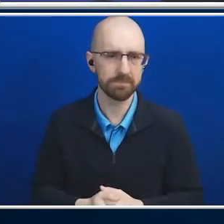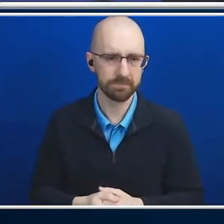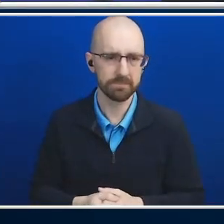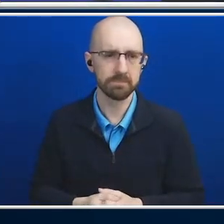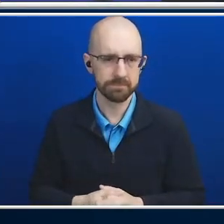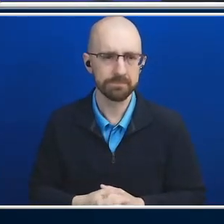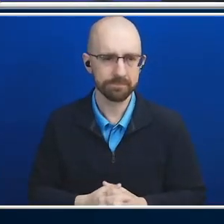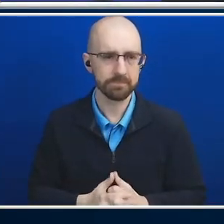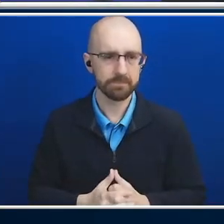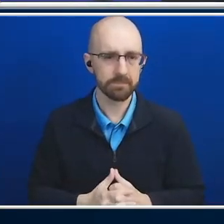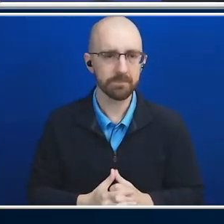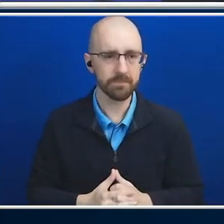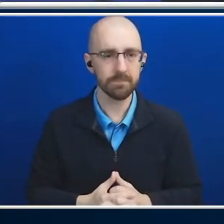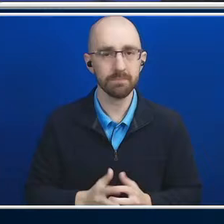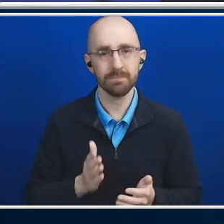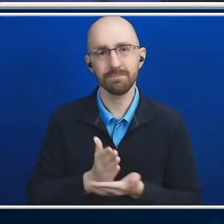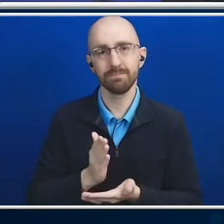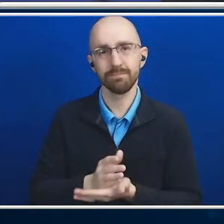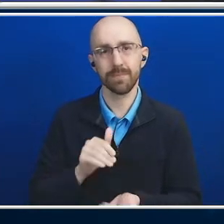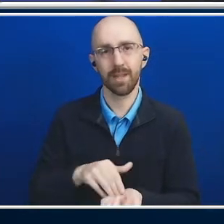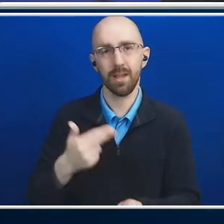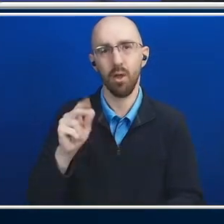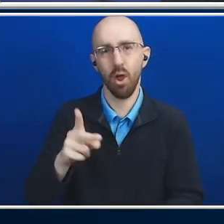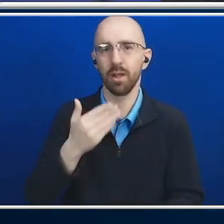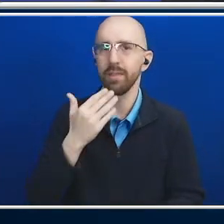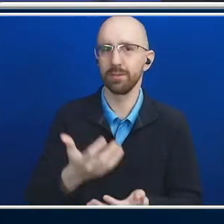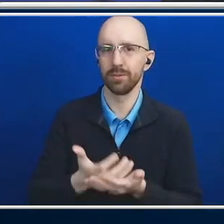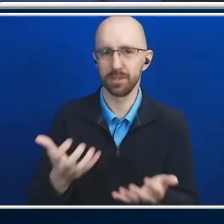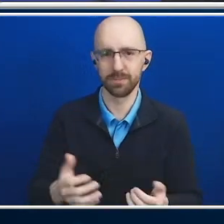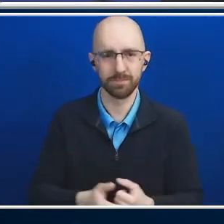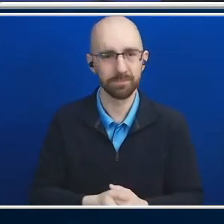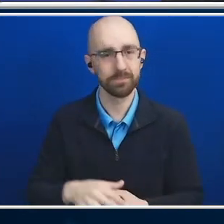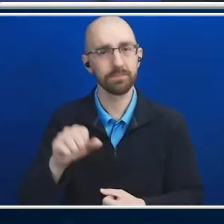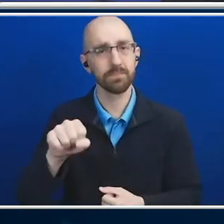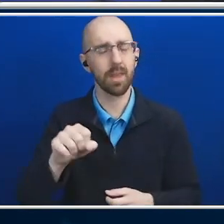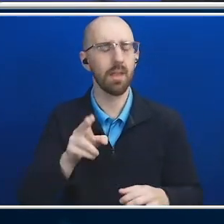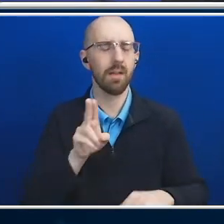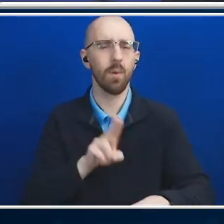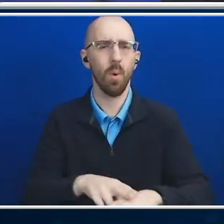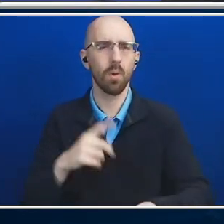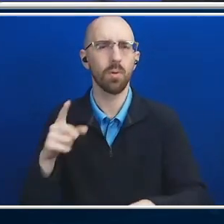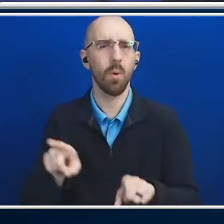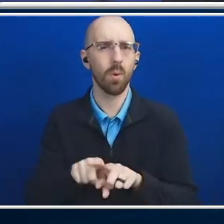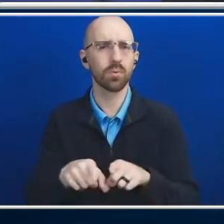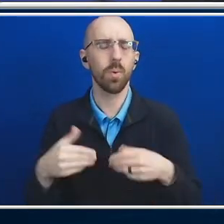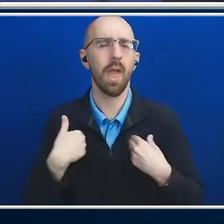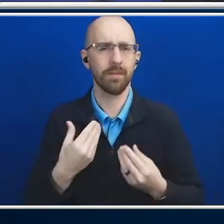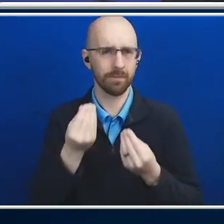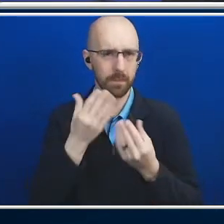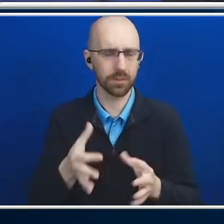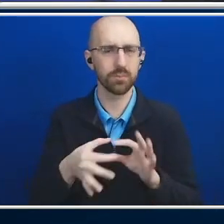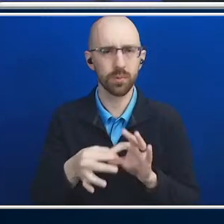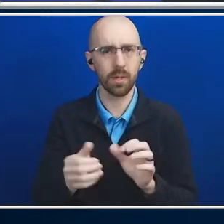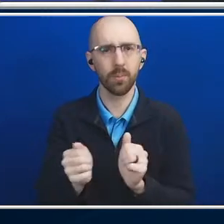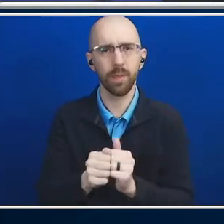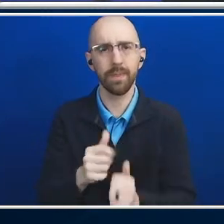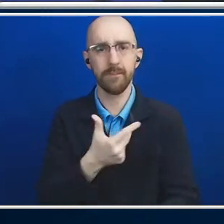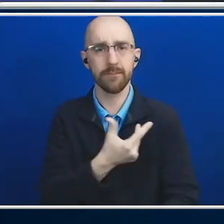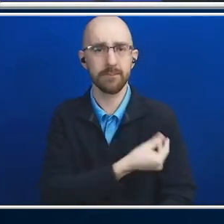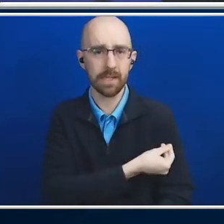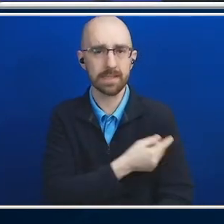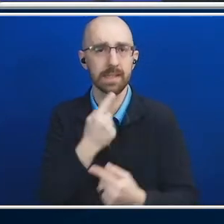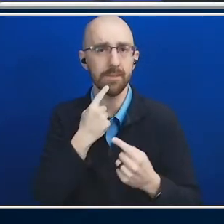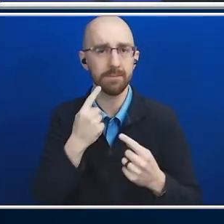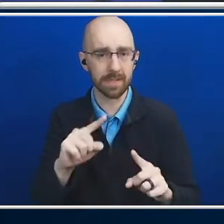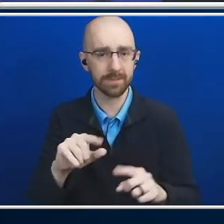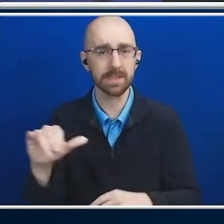All right, Hawk, thank you so much. Yeah, and then of course we also have some information on the vaccine effectiveness as well.